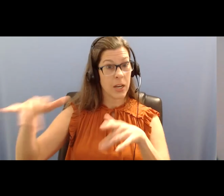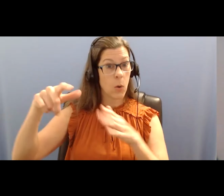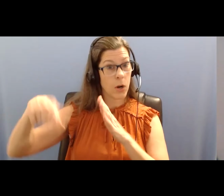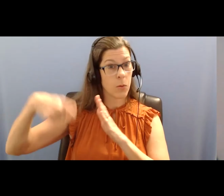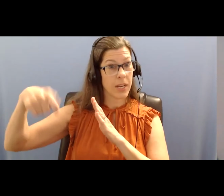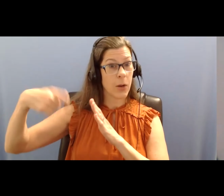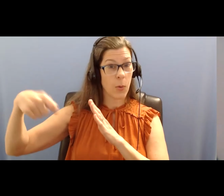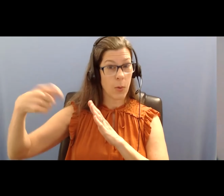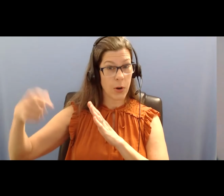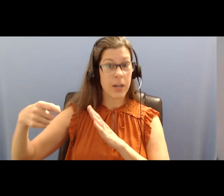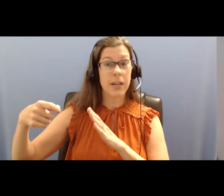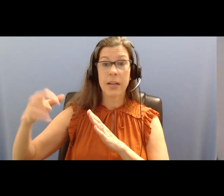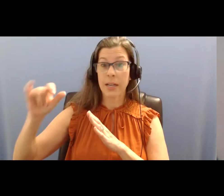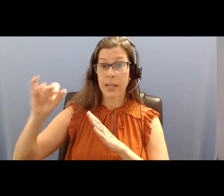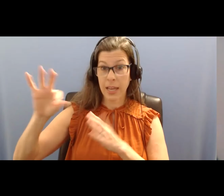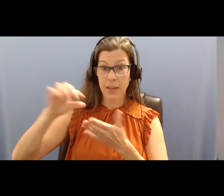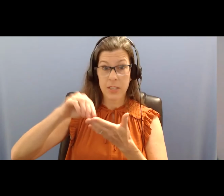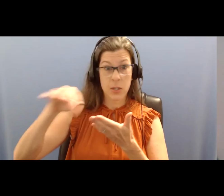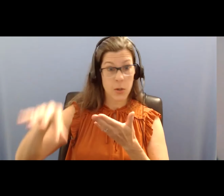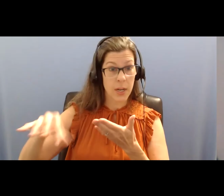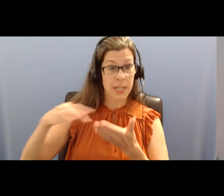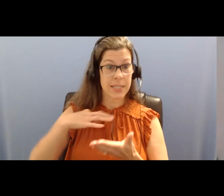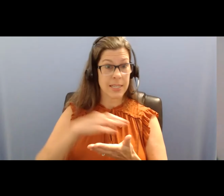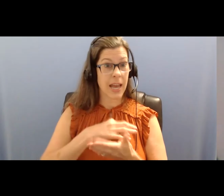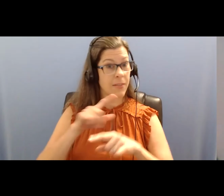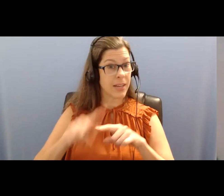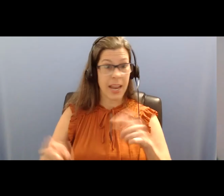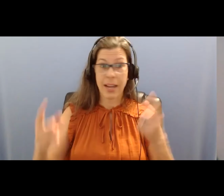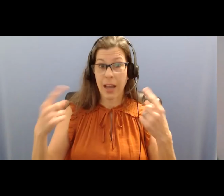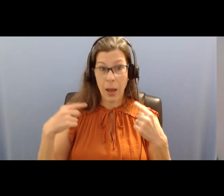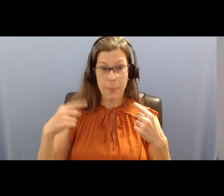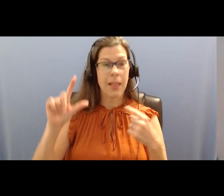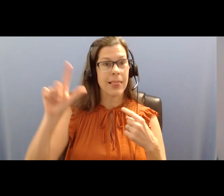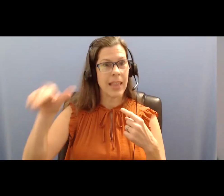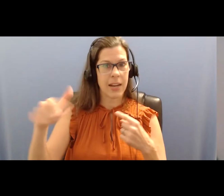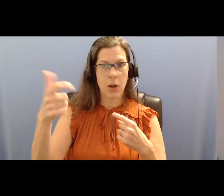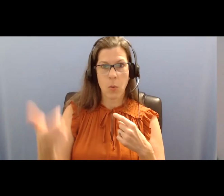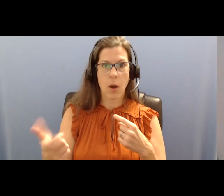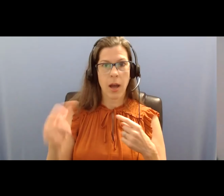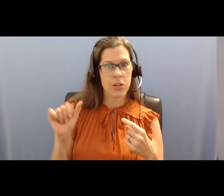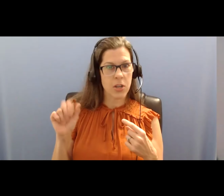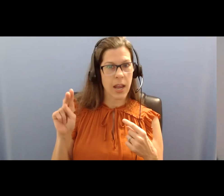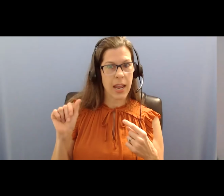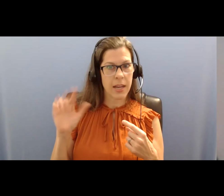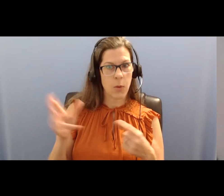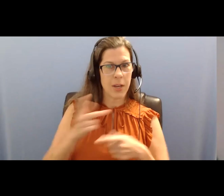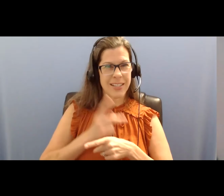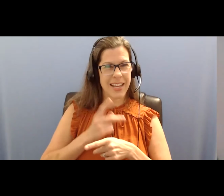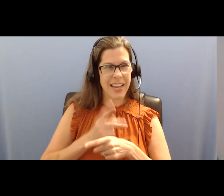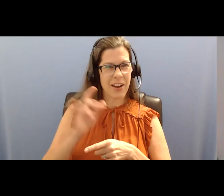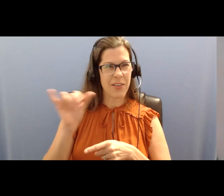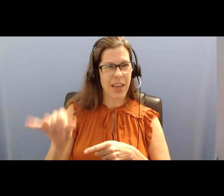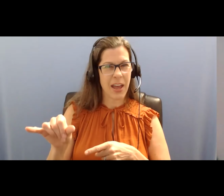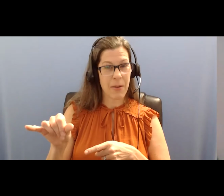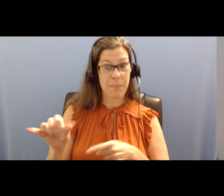session for students and staff who couldn't attend, and Anna is going to take care of that for me.